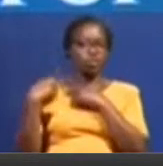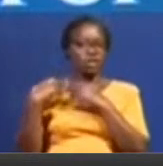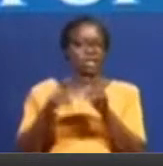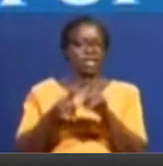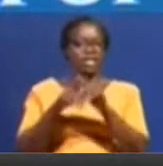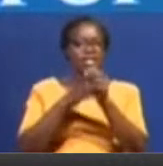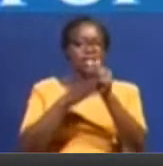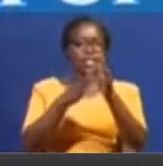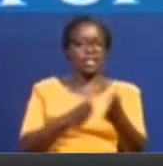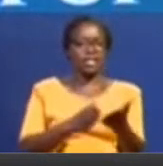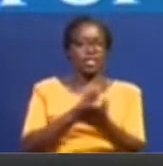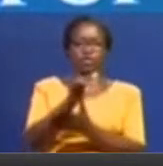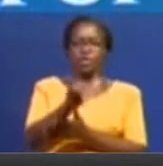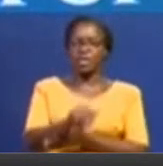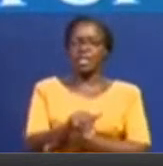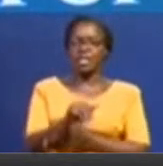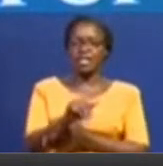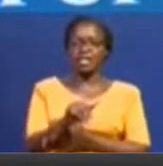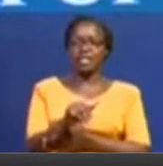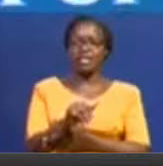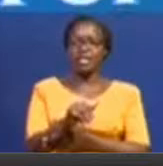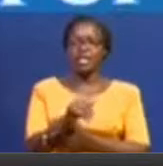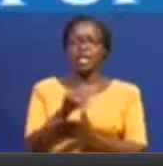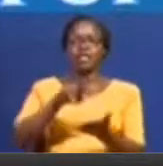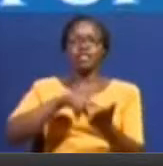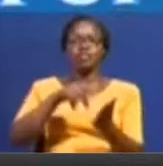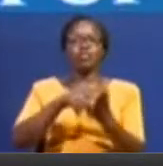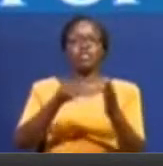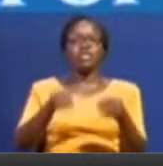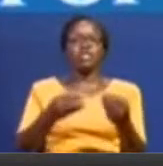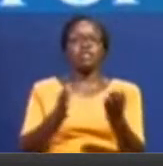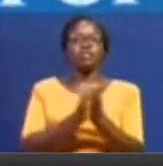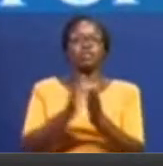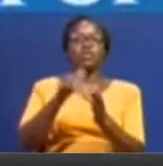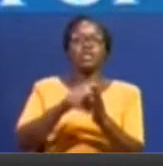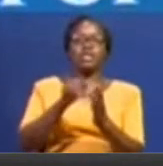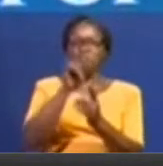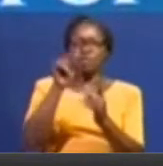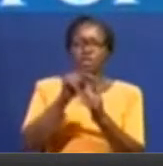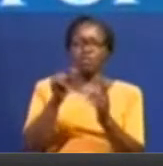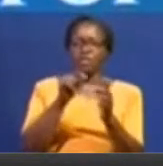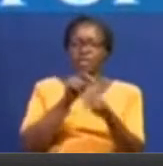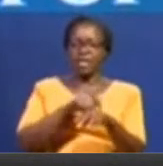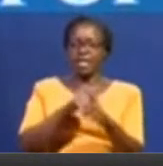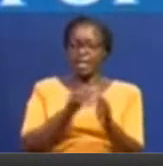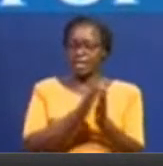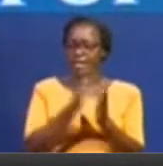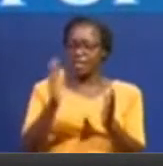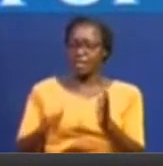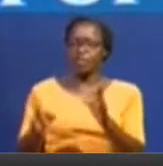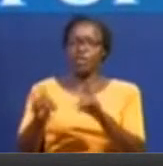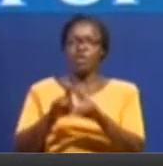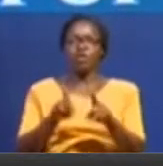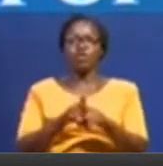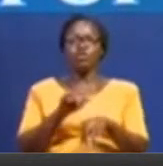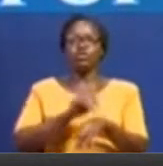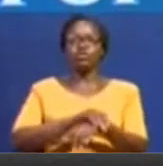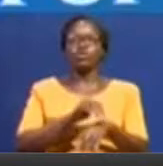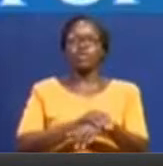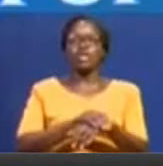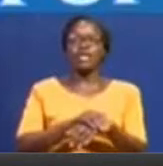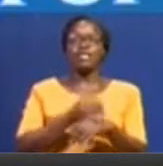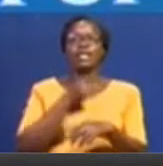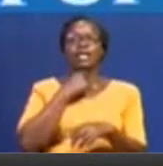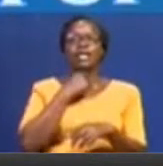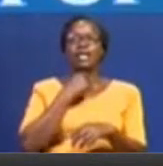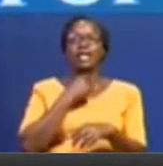leader and ensure that projects are delivered within specific timelines. I'm also very good, and I like